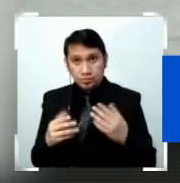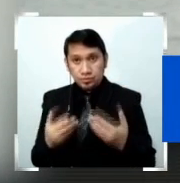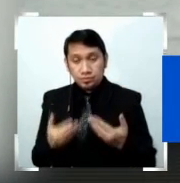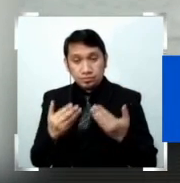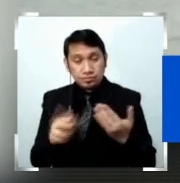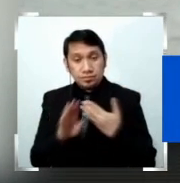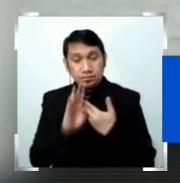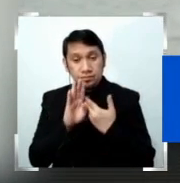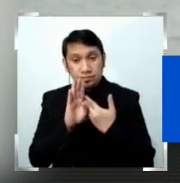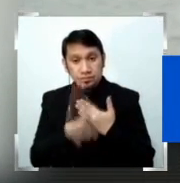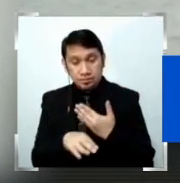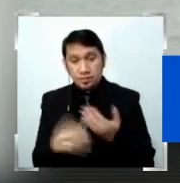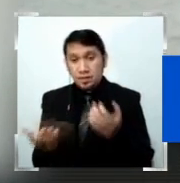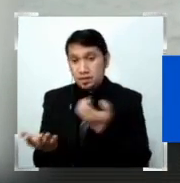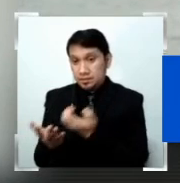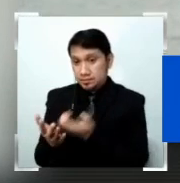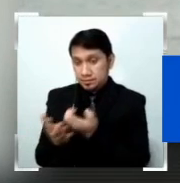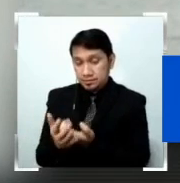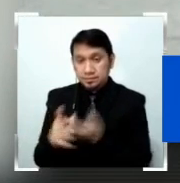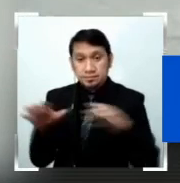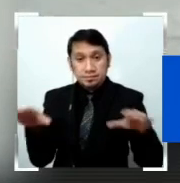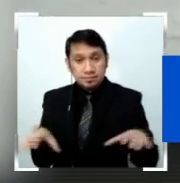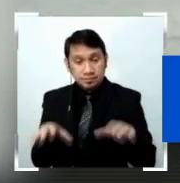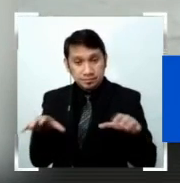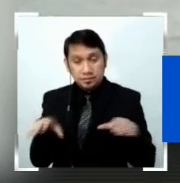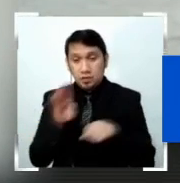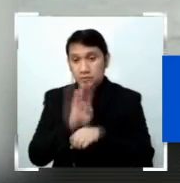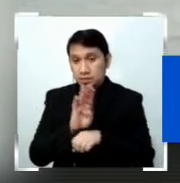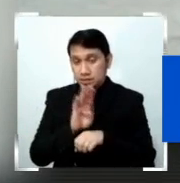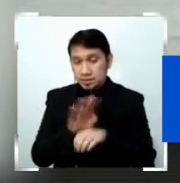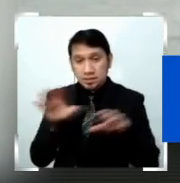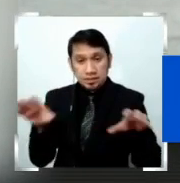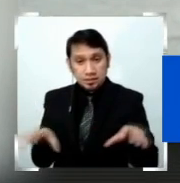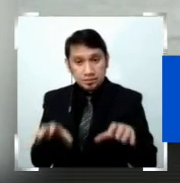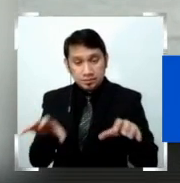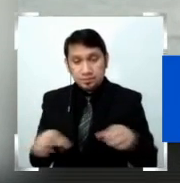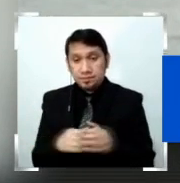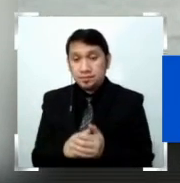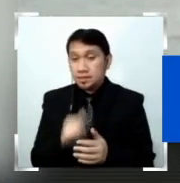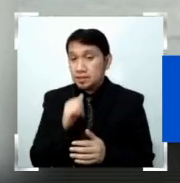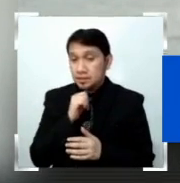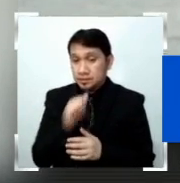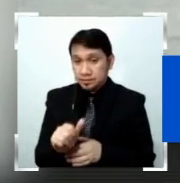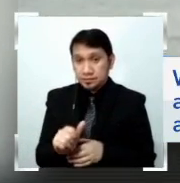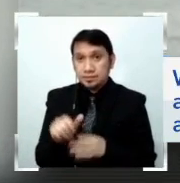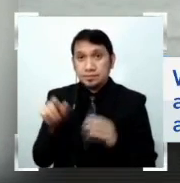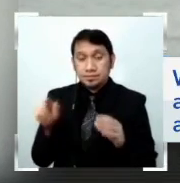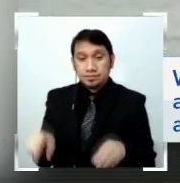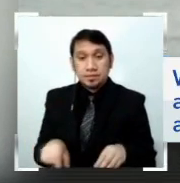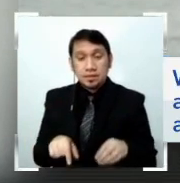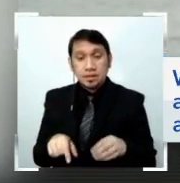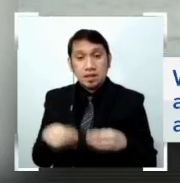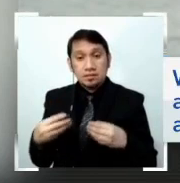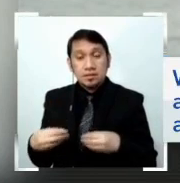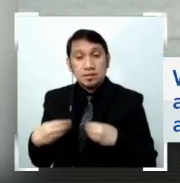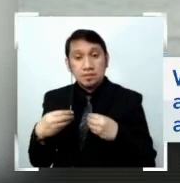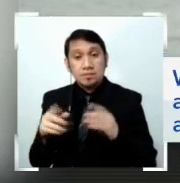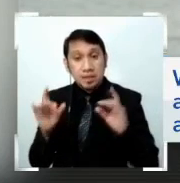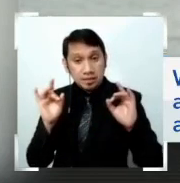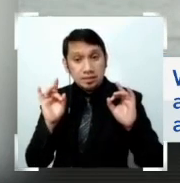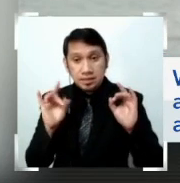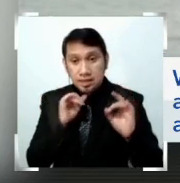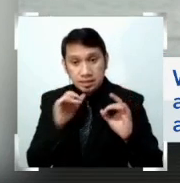much economic activity as possible while not putting people's lives at risk. We now have less